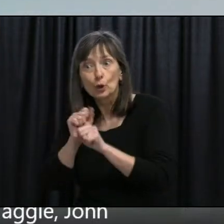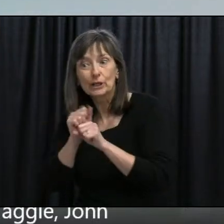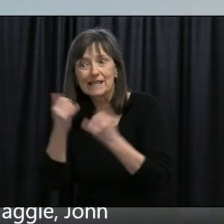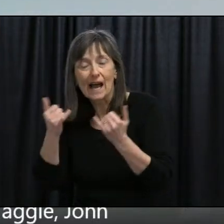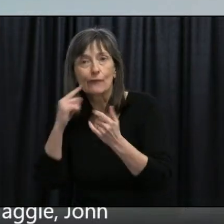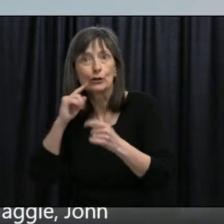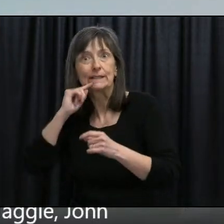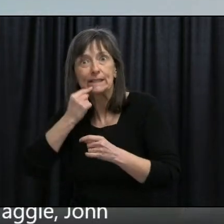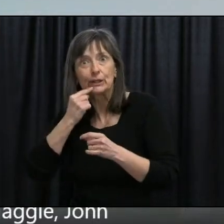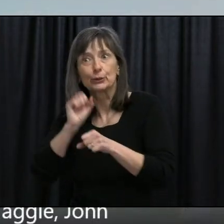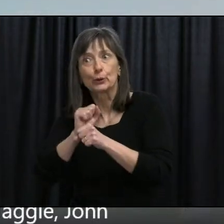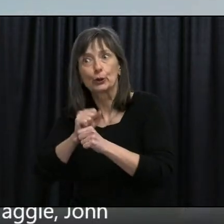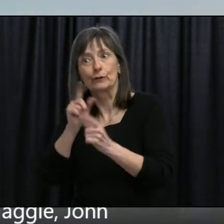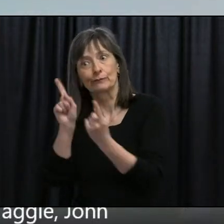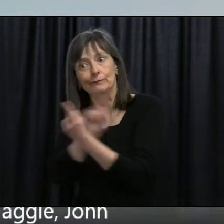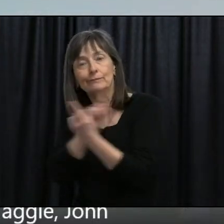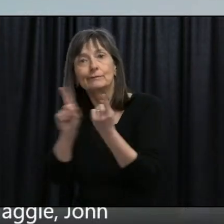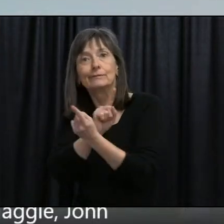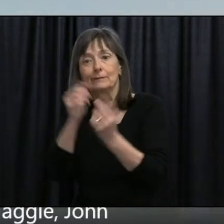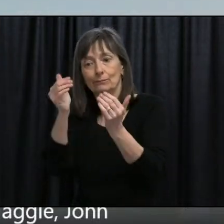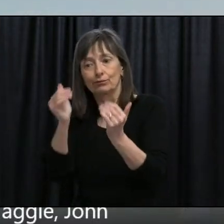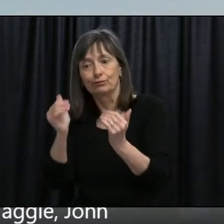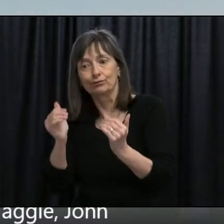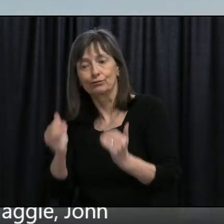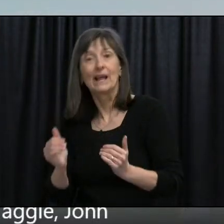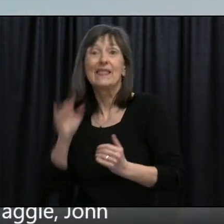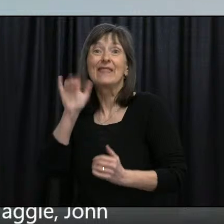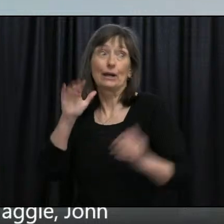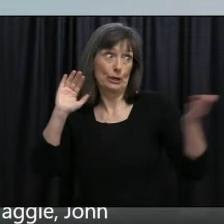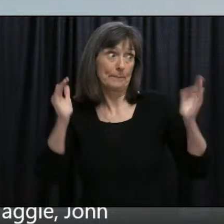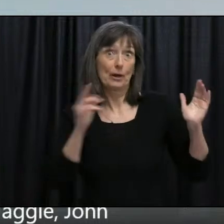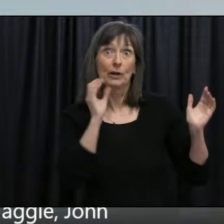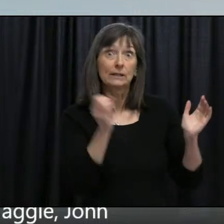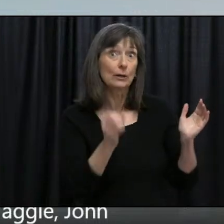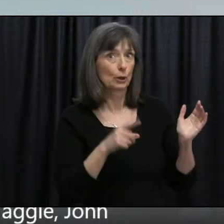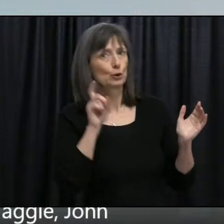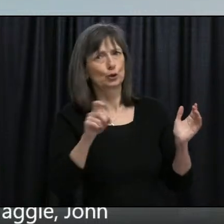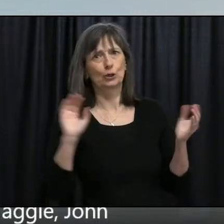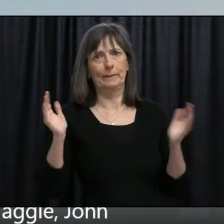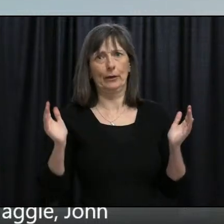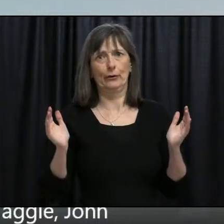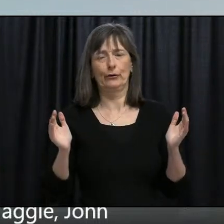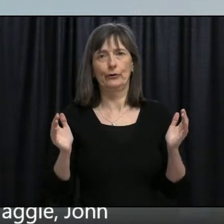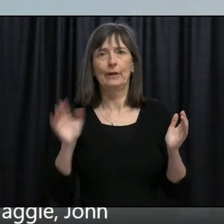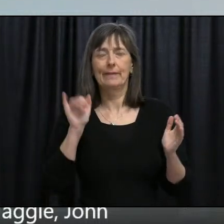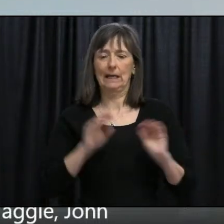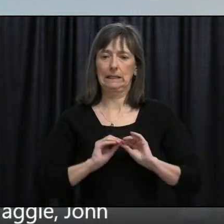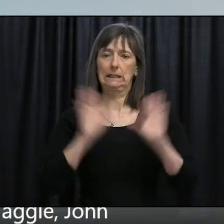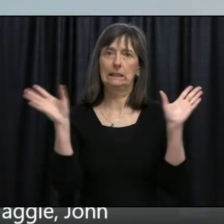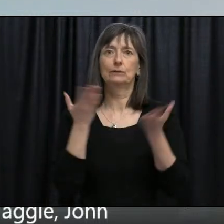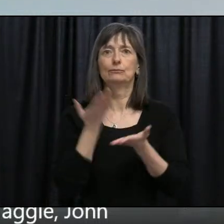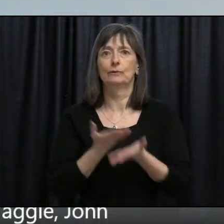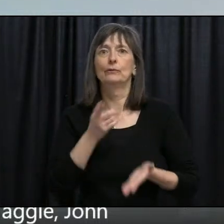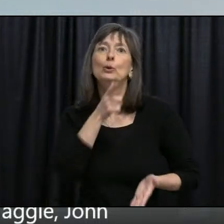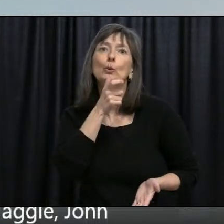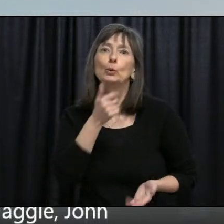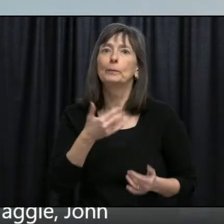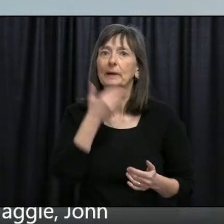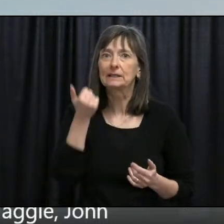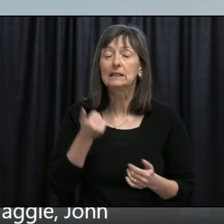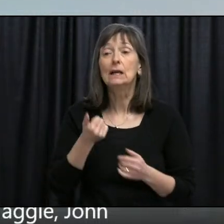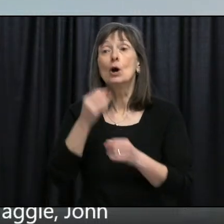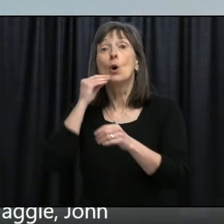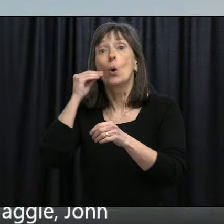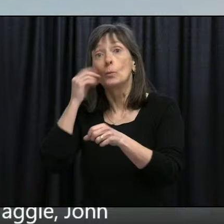acute care providers who work through level 5. We're now into first responders. Once we've done the healthcare, the home care